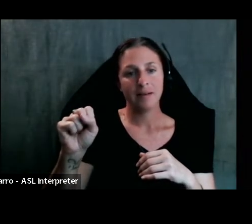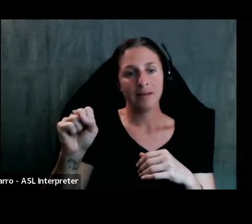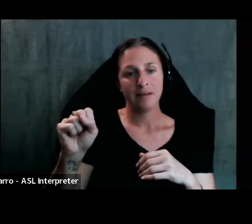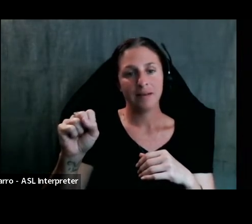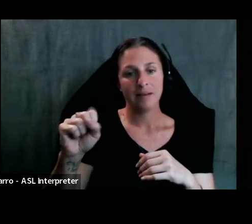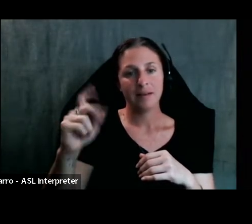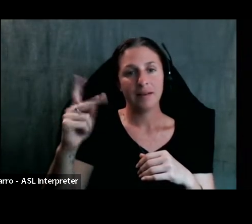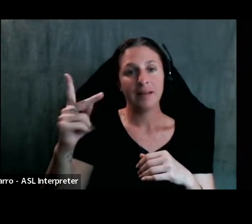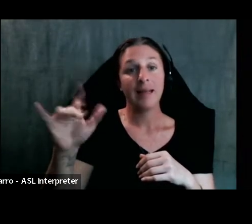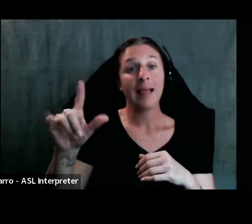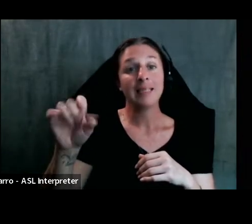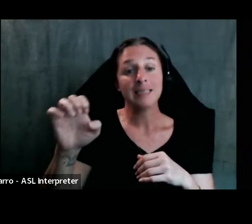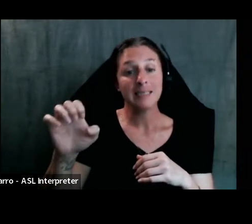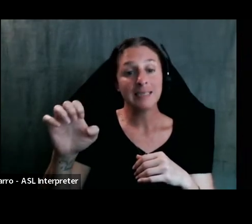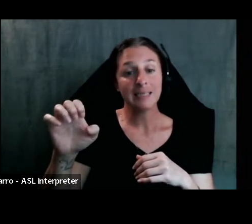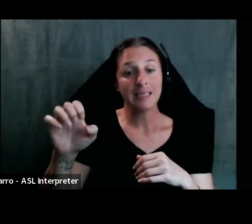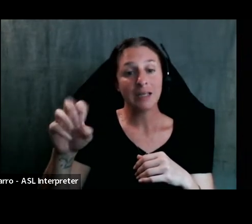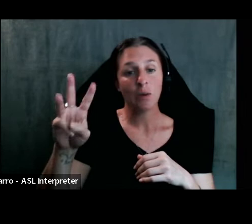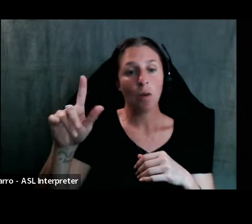Kelsey Walton.